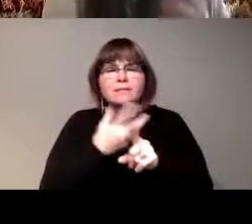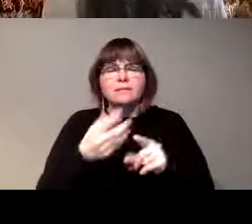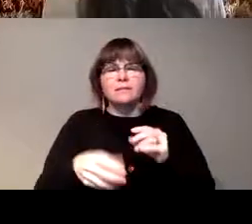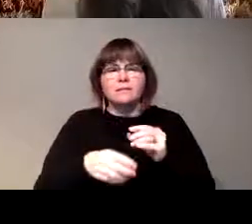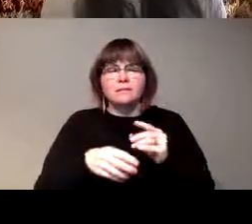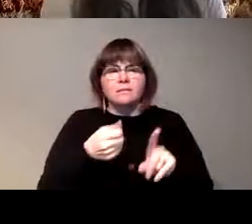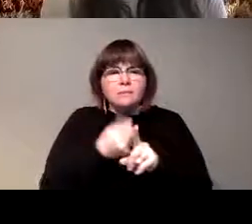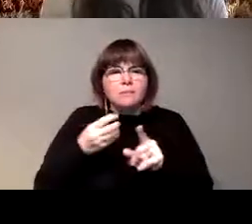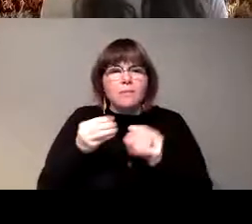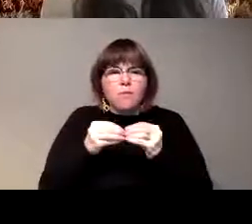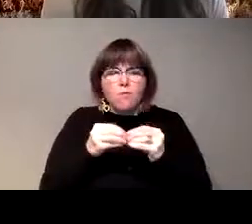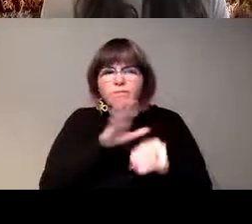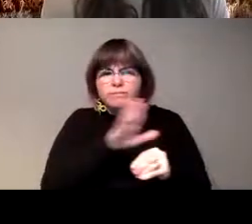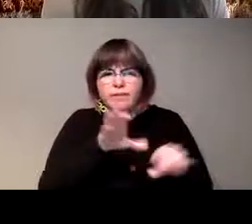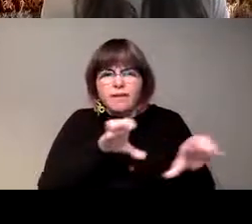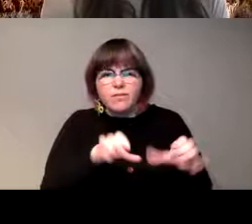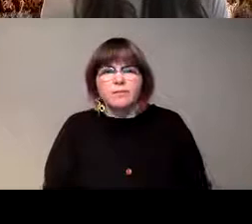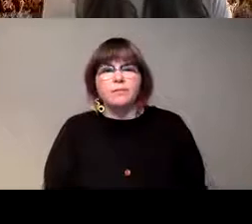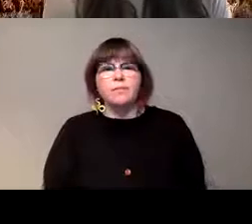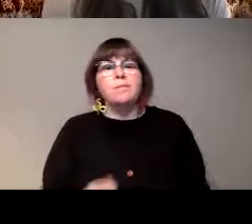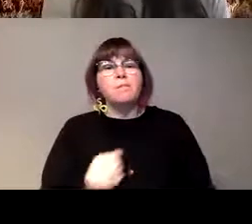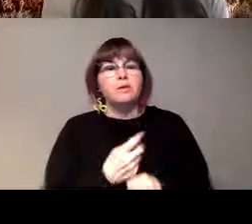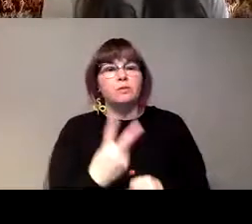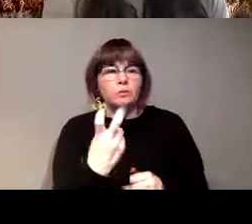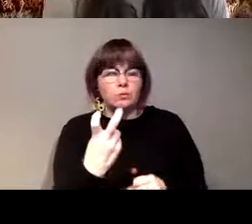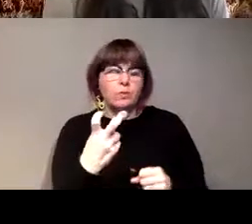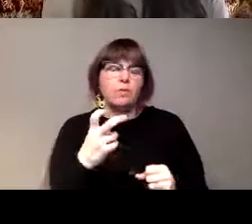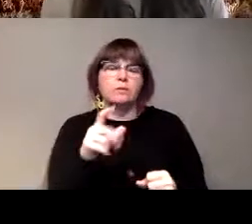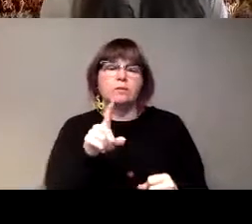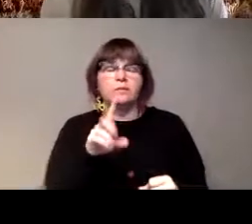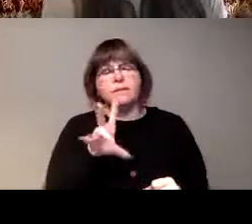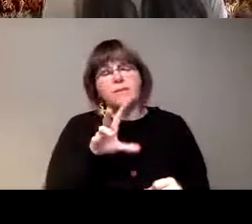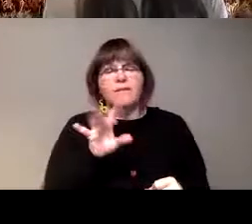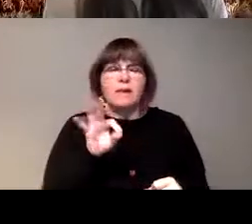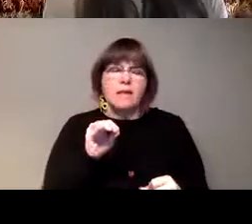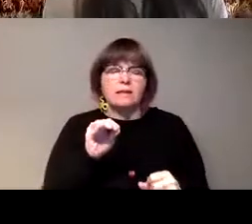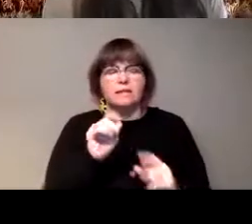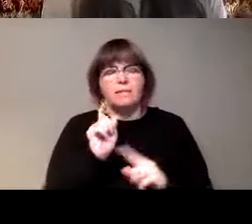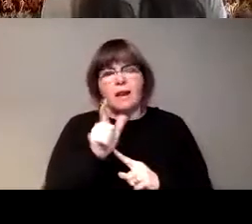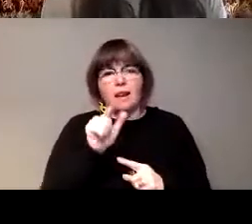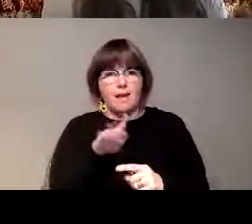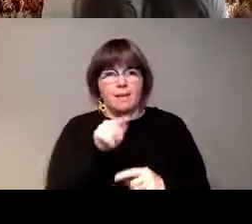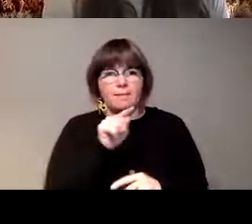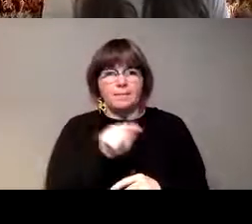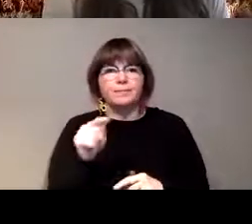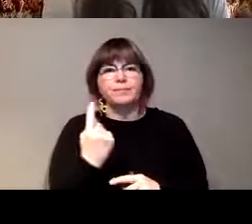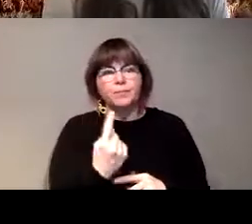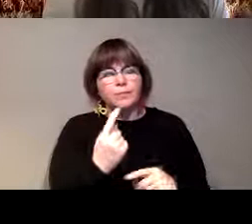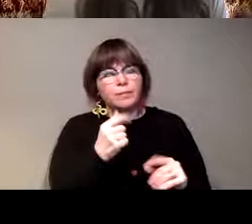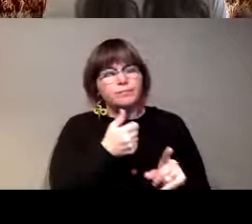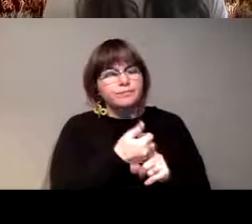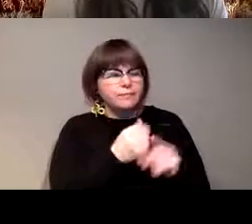classroom.zooniverse efforts and made 2 additional 75 to 90-minute labs. One that teaches